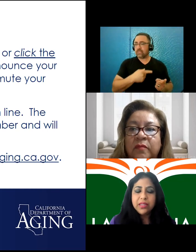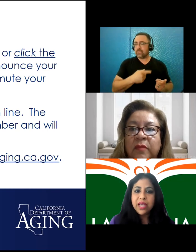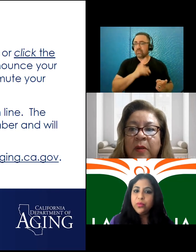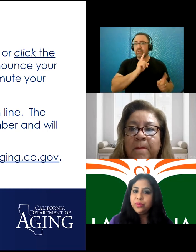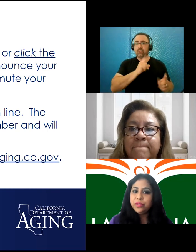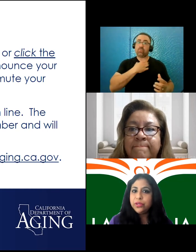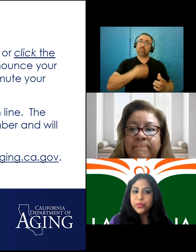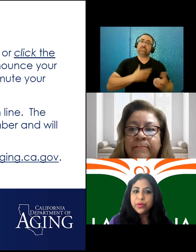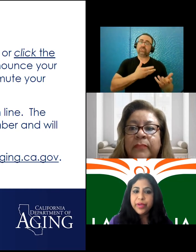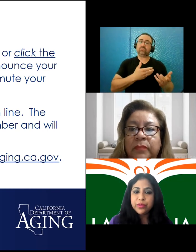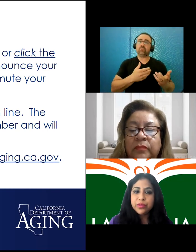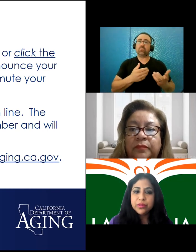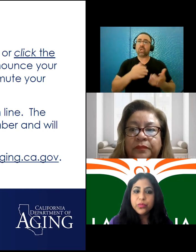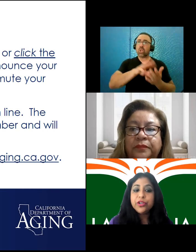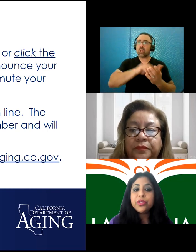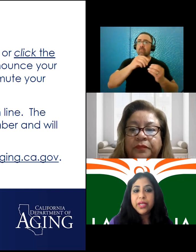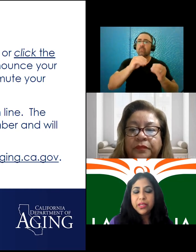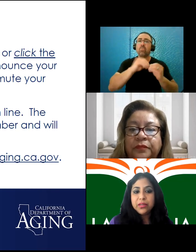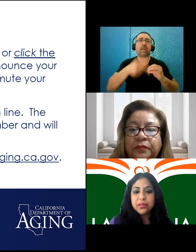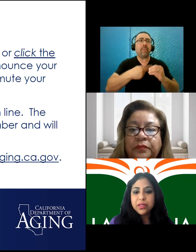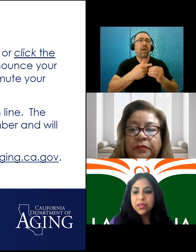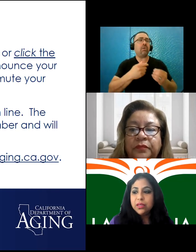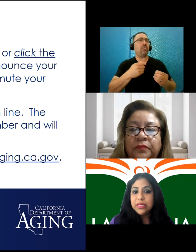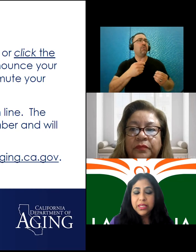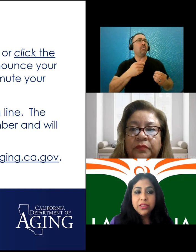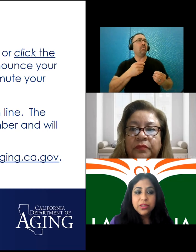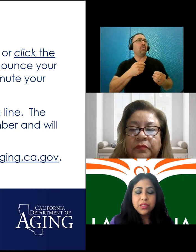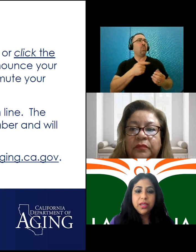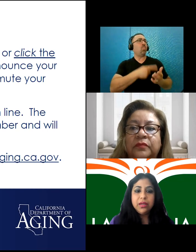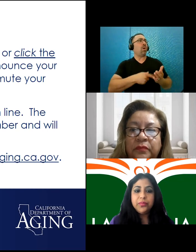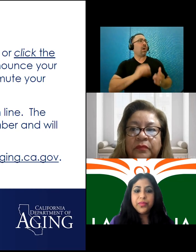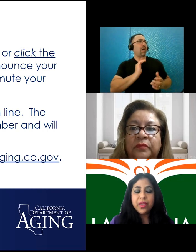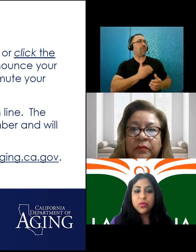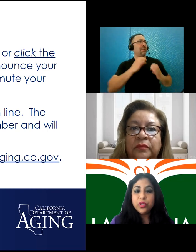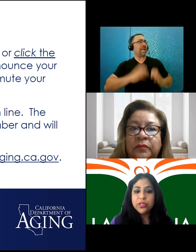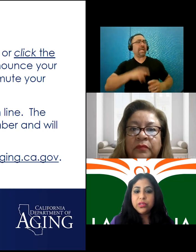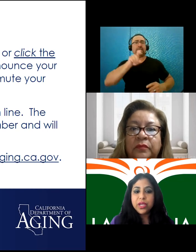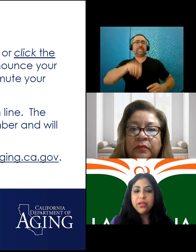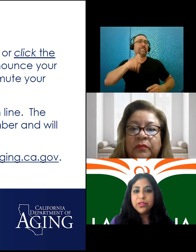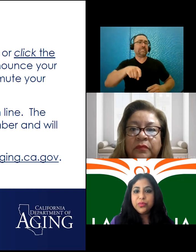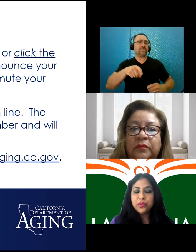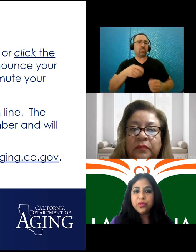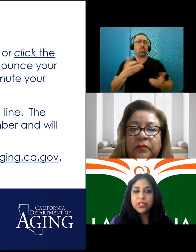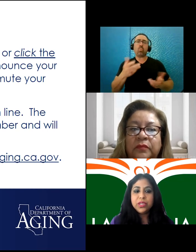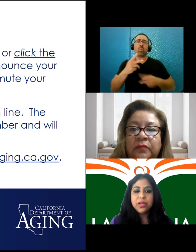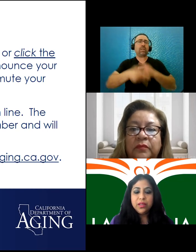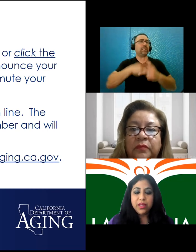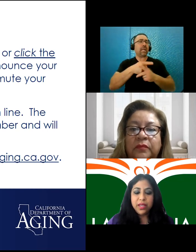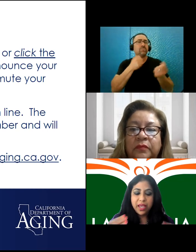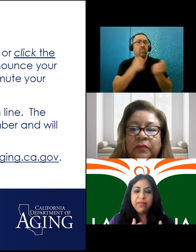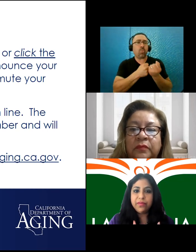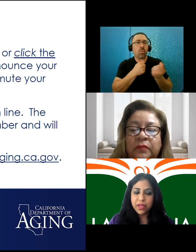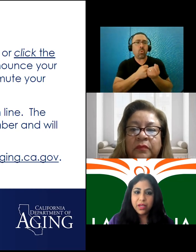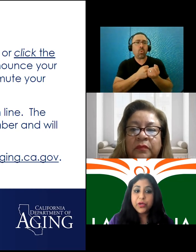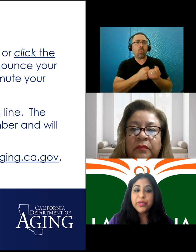because that's how we would learn more about what our client needs and what kind of support